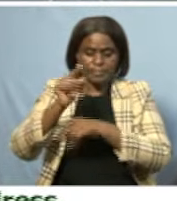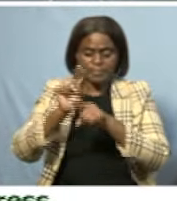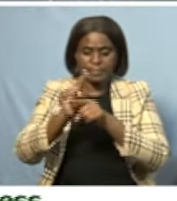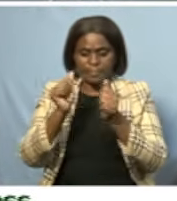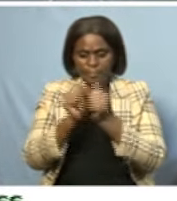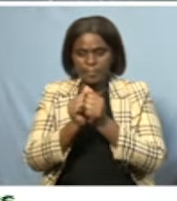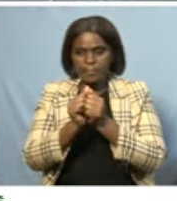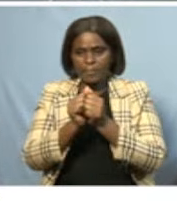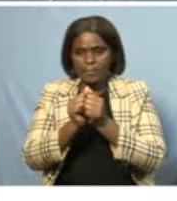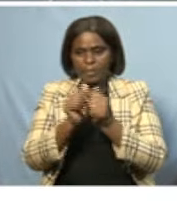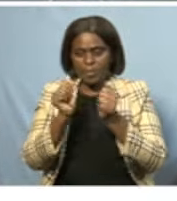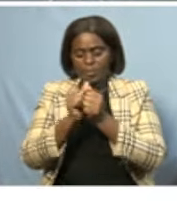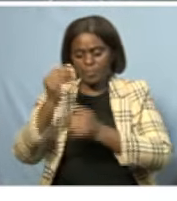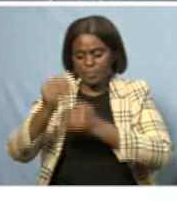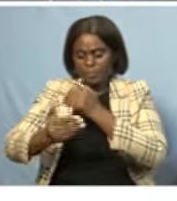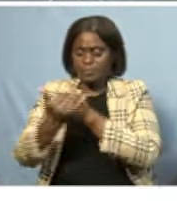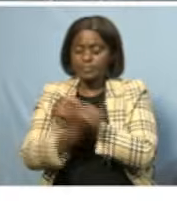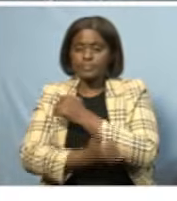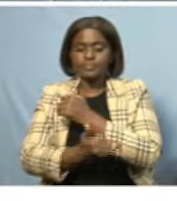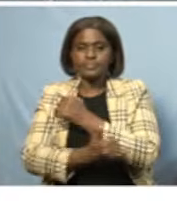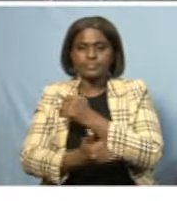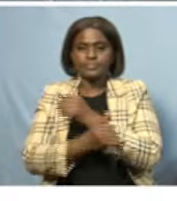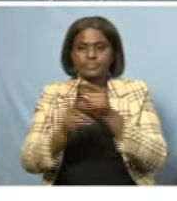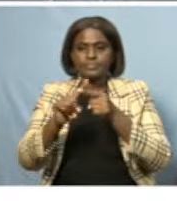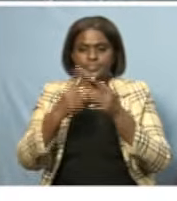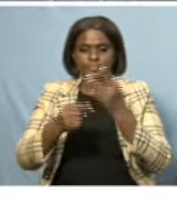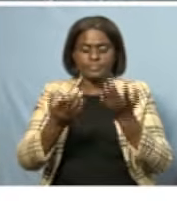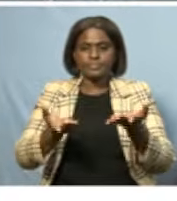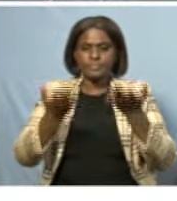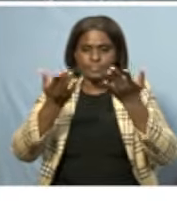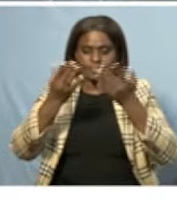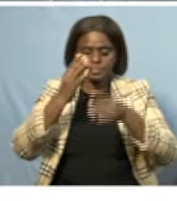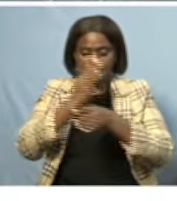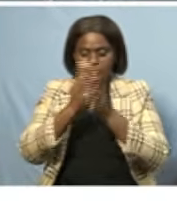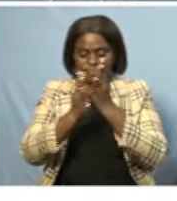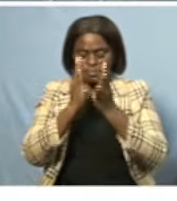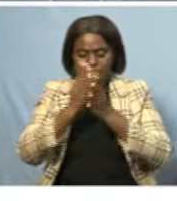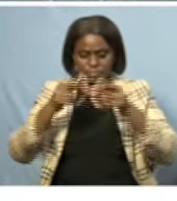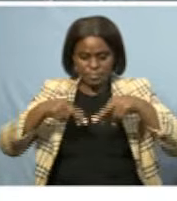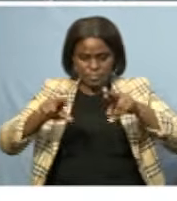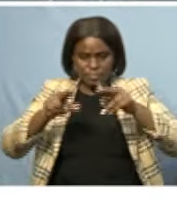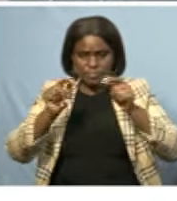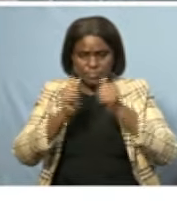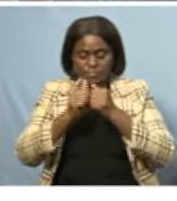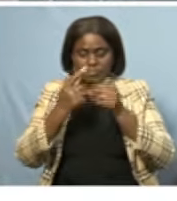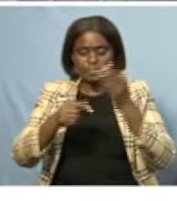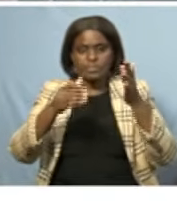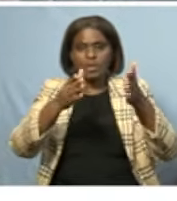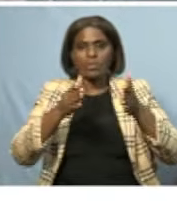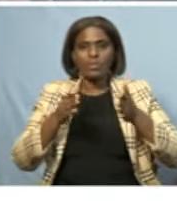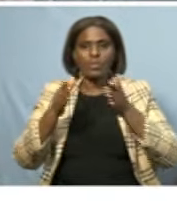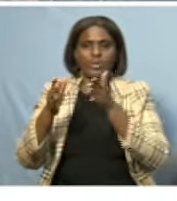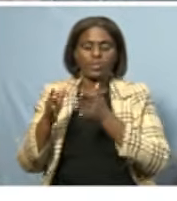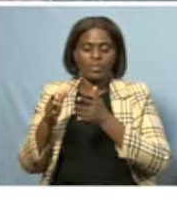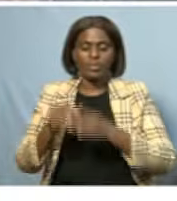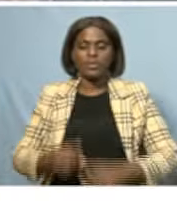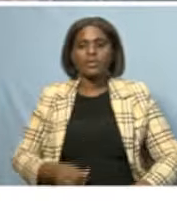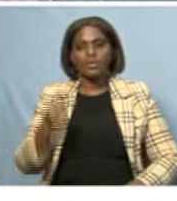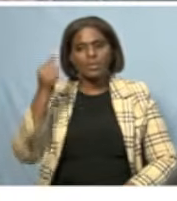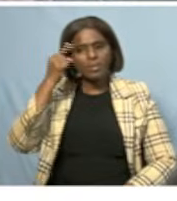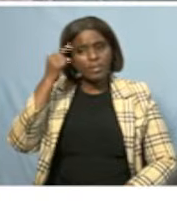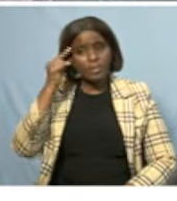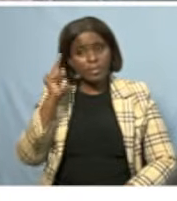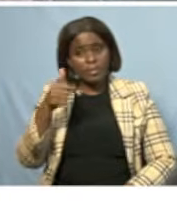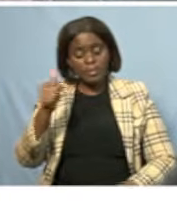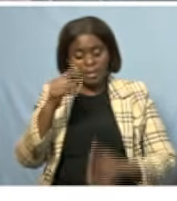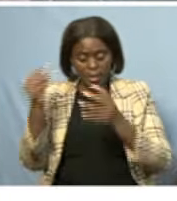and with neighboring countries by upgrading strategic roads and corridors. Government